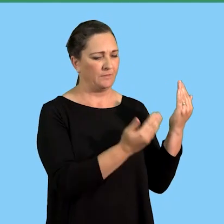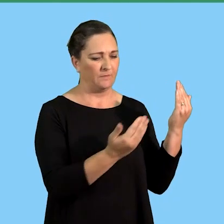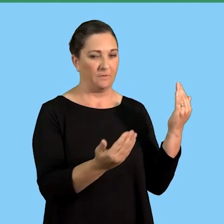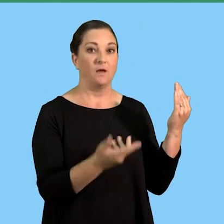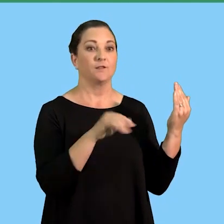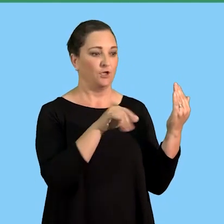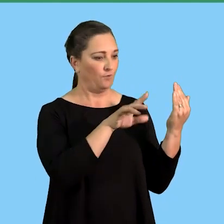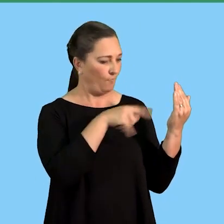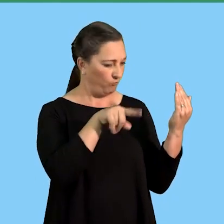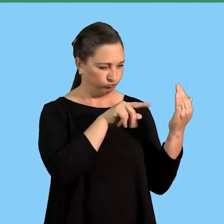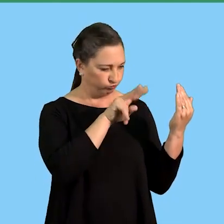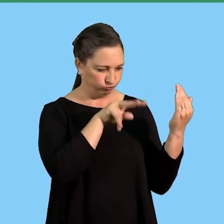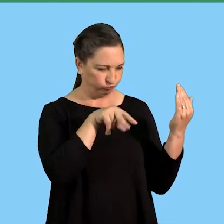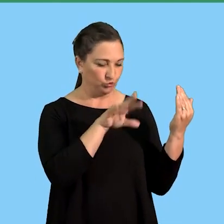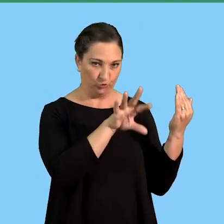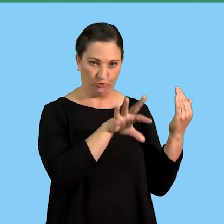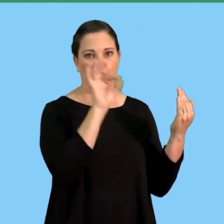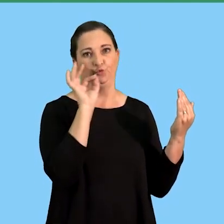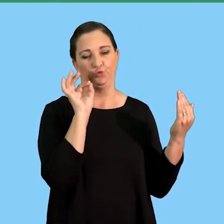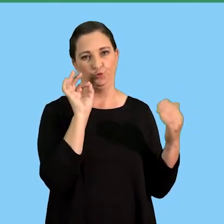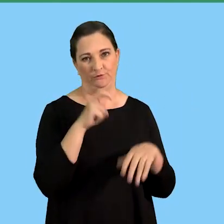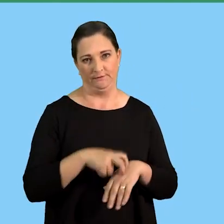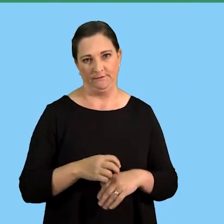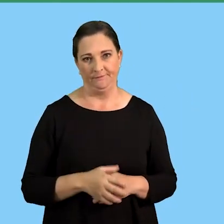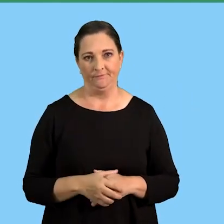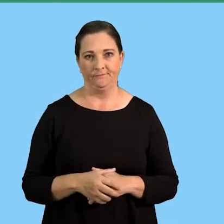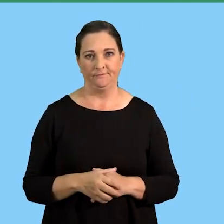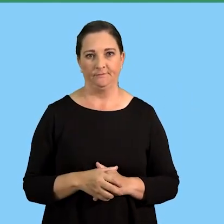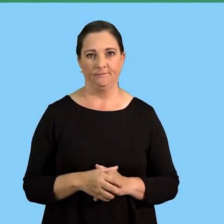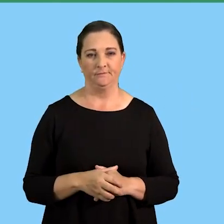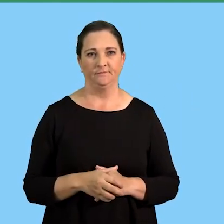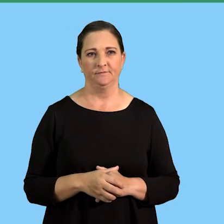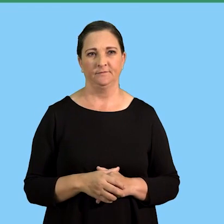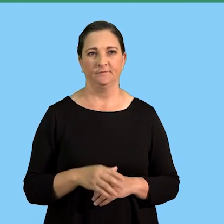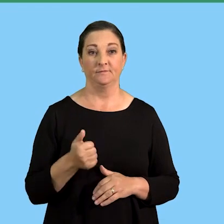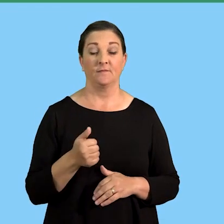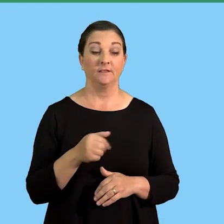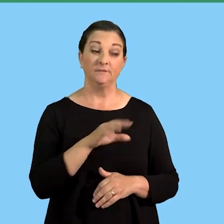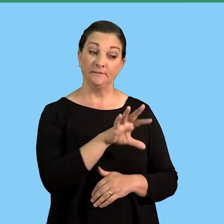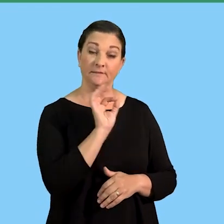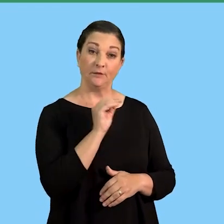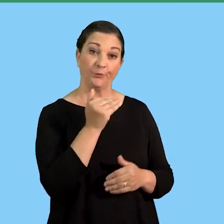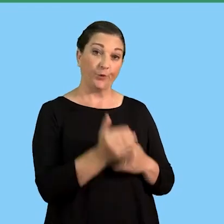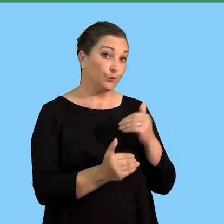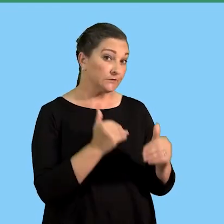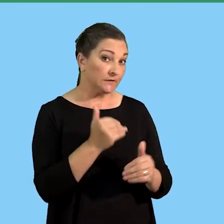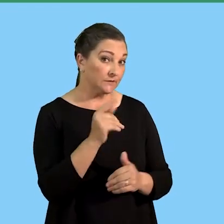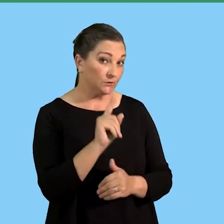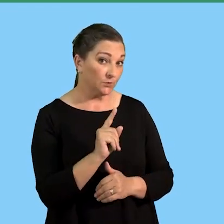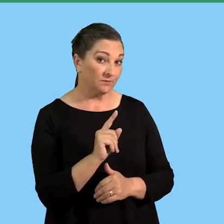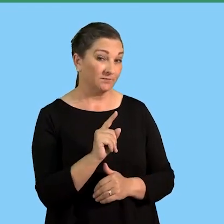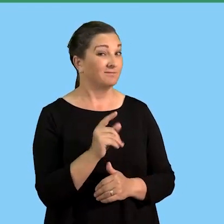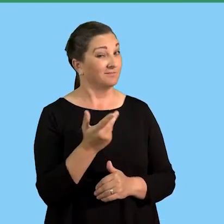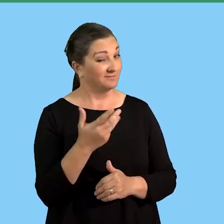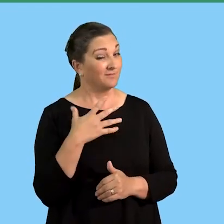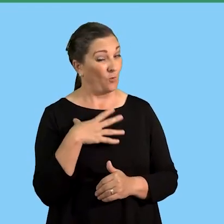the suitable candidate from those candidates. Now, let's look at the selection procedure. Now,